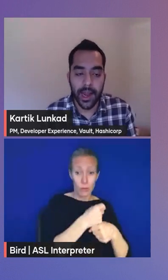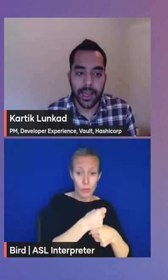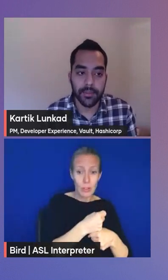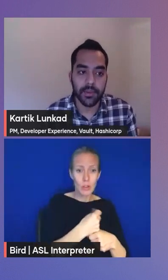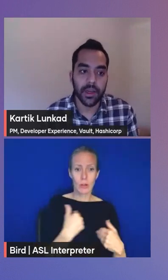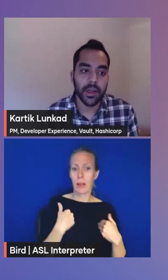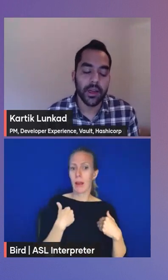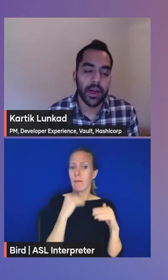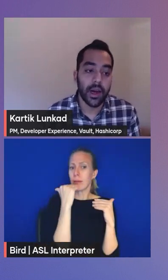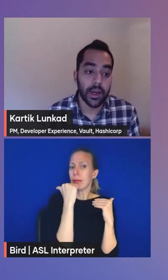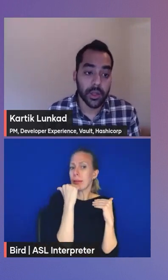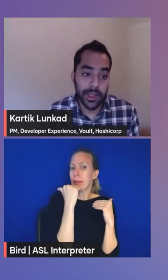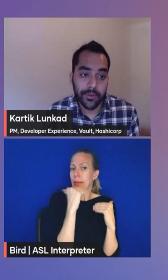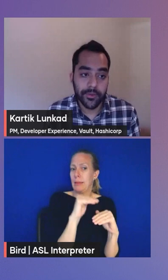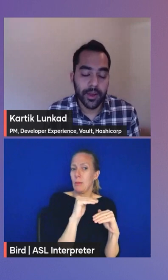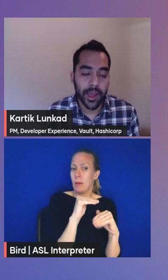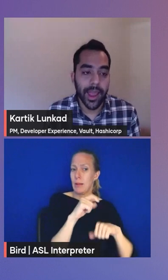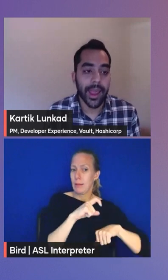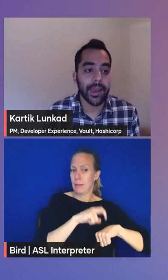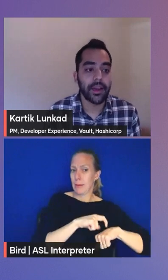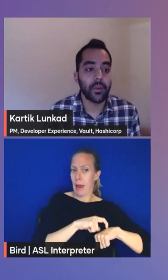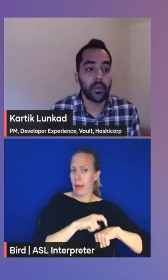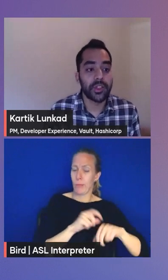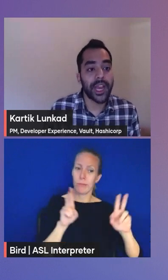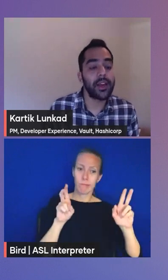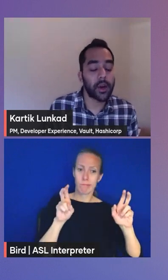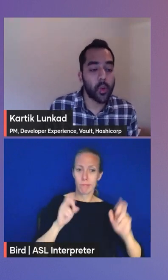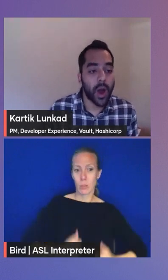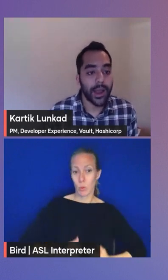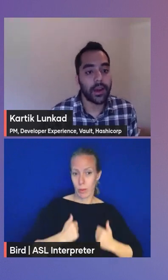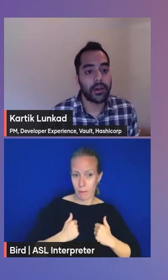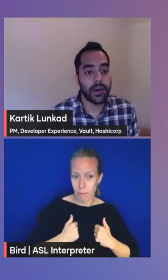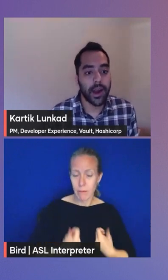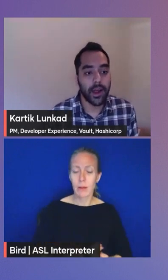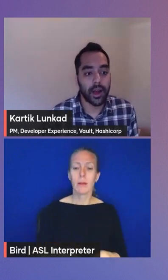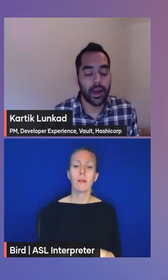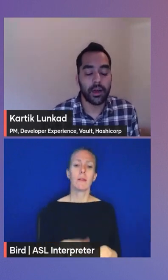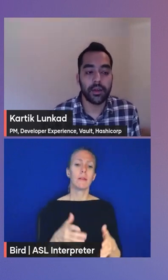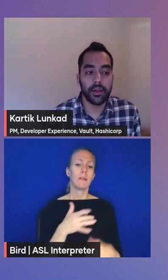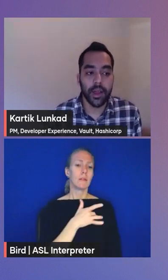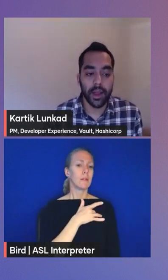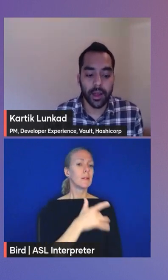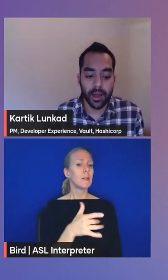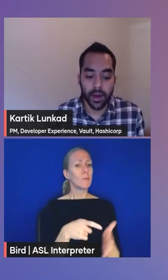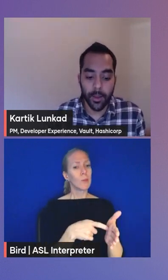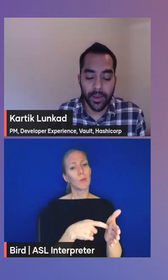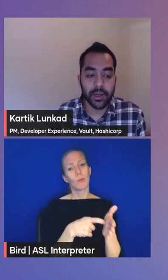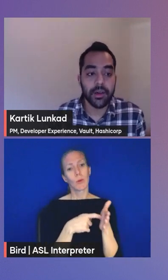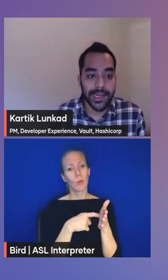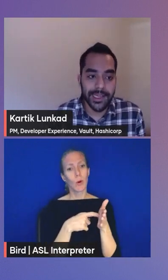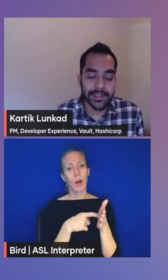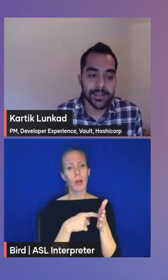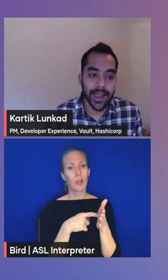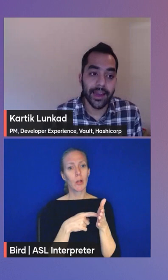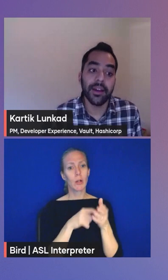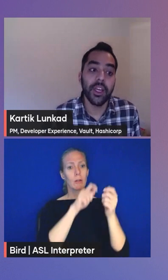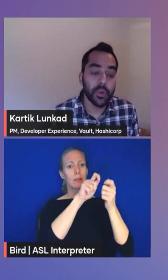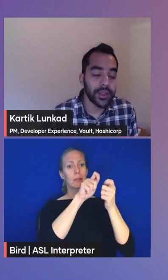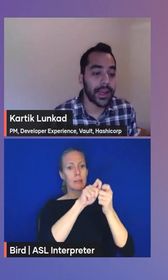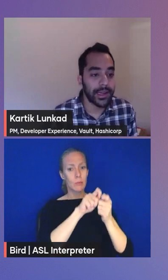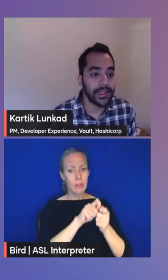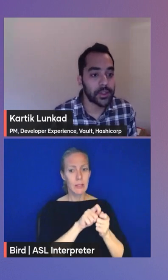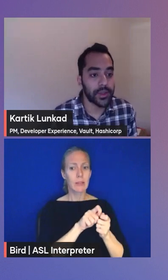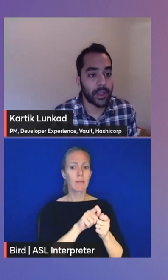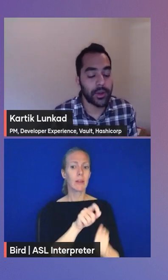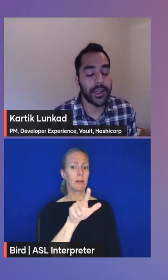limited time to live and would generally require a particular lease and